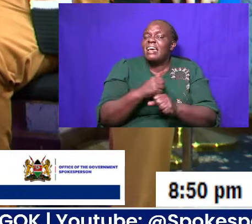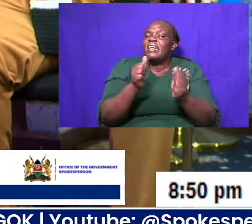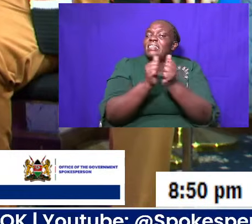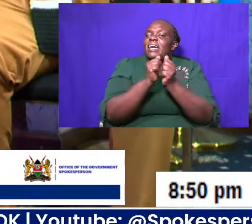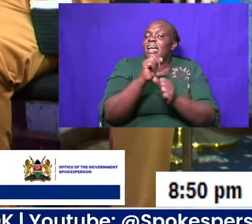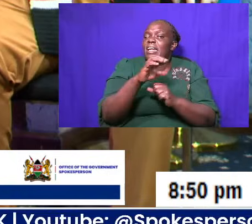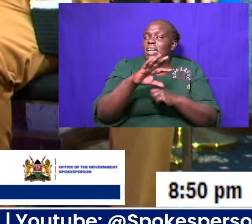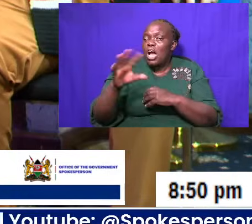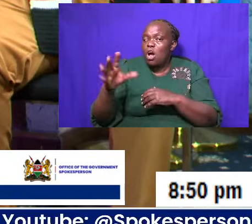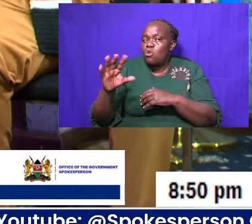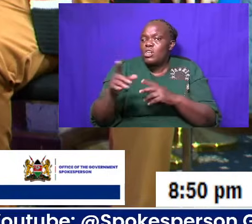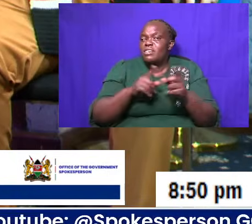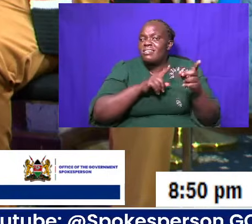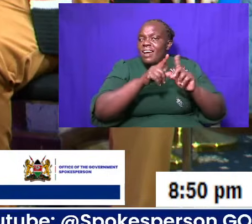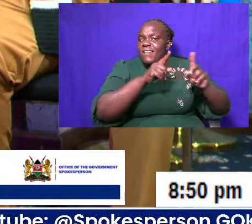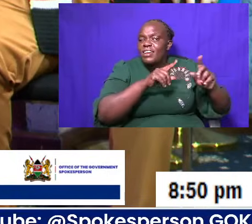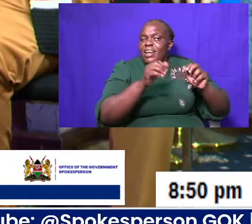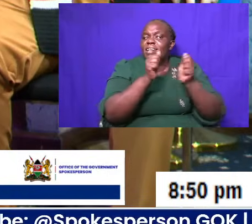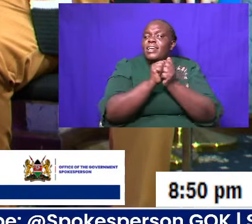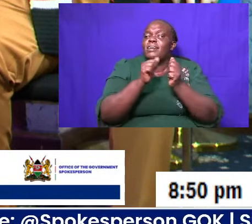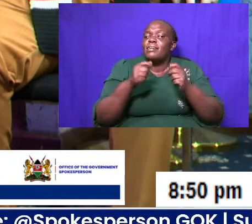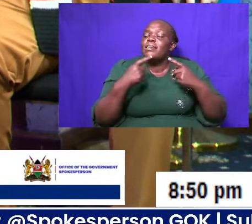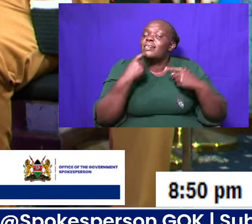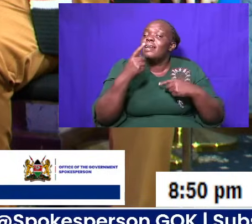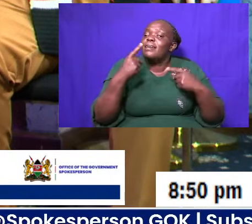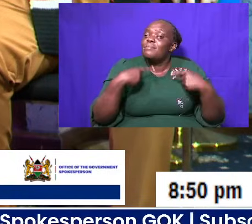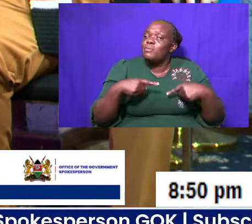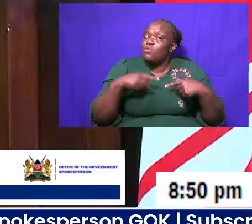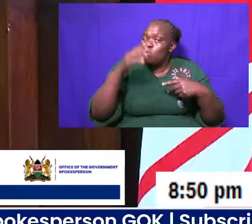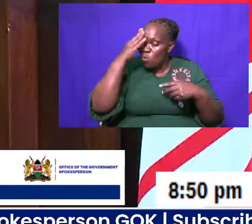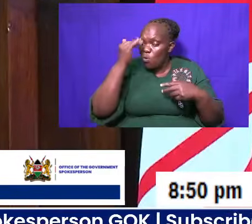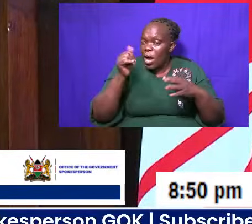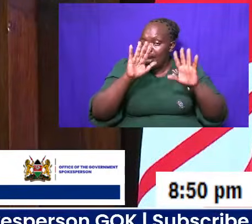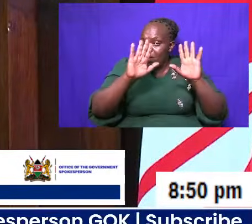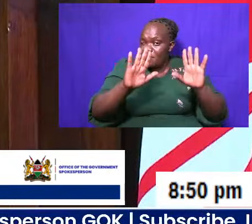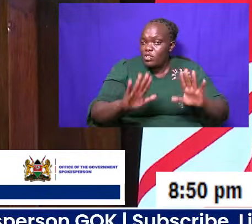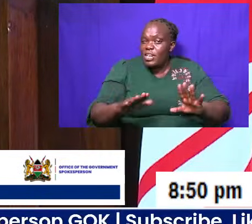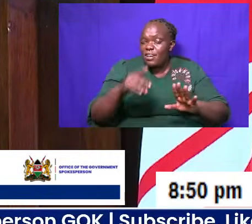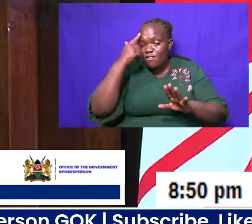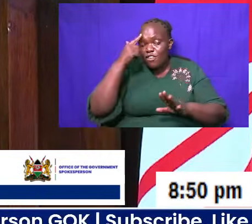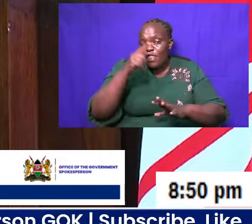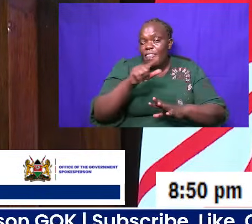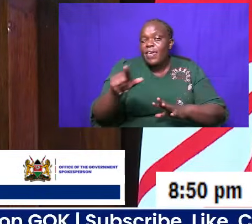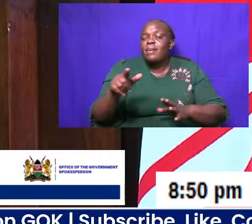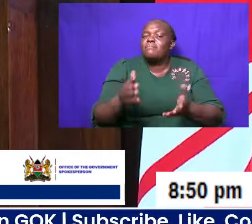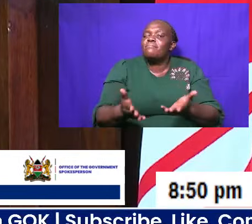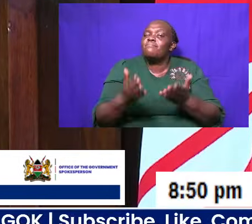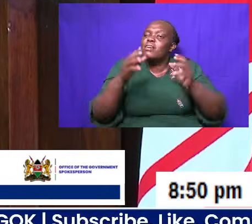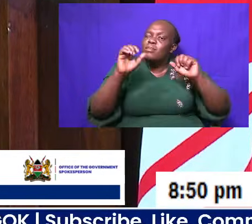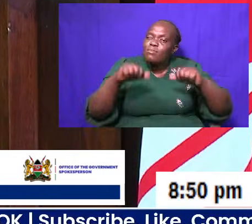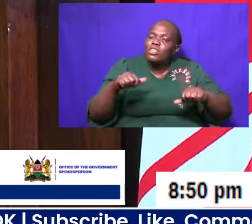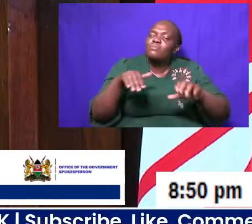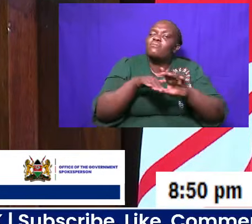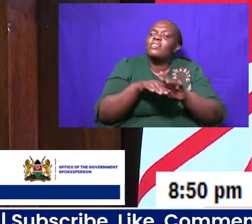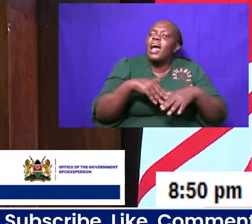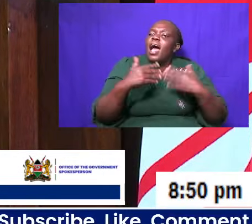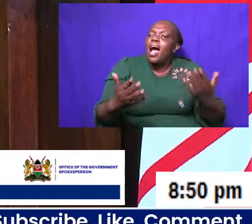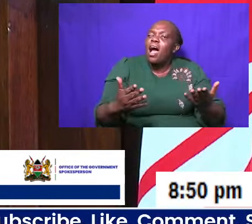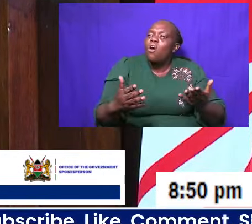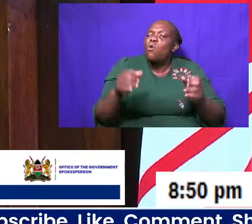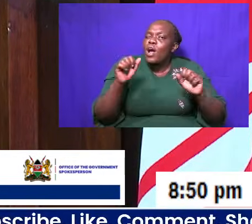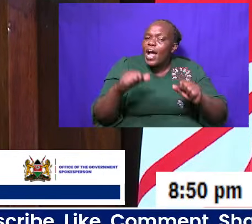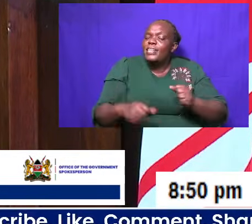counties, you know, telling people about why it is important for them to promote equality, how they can report, how they can